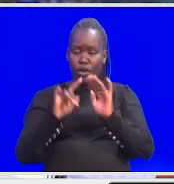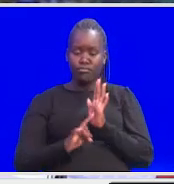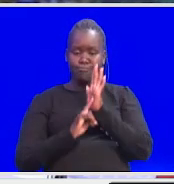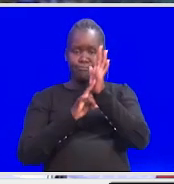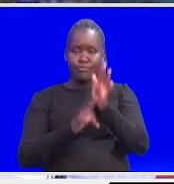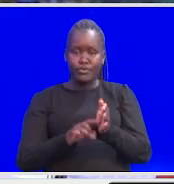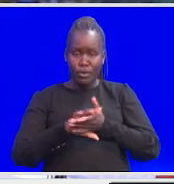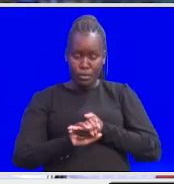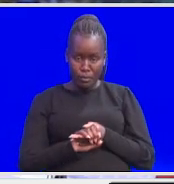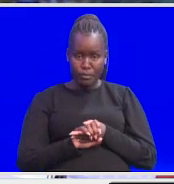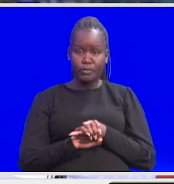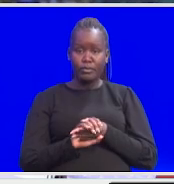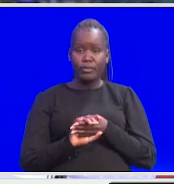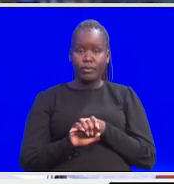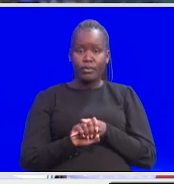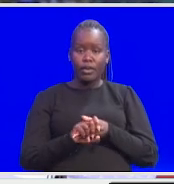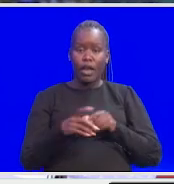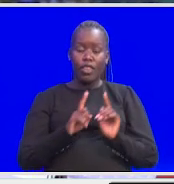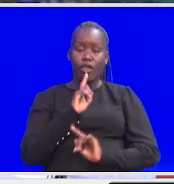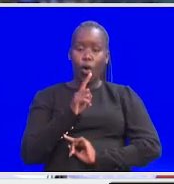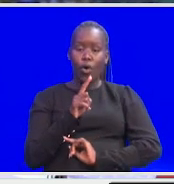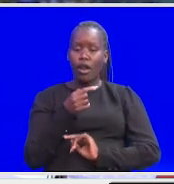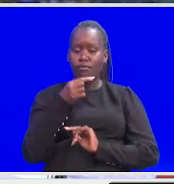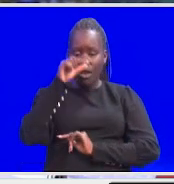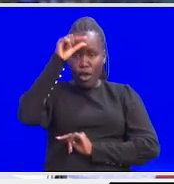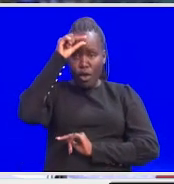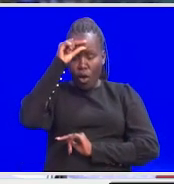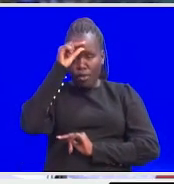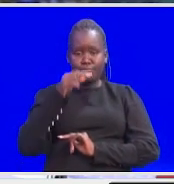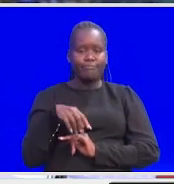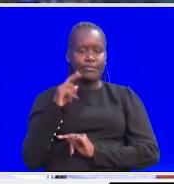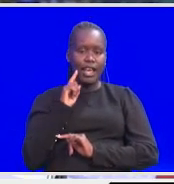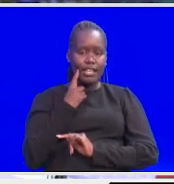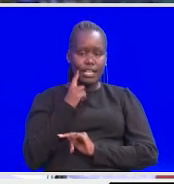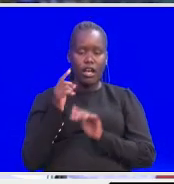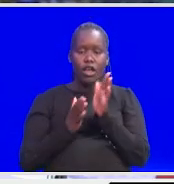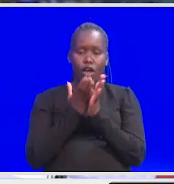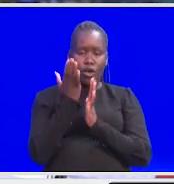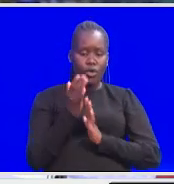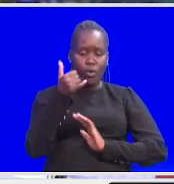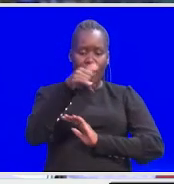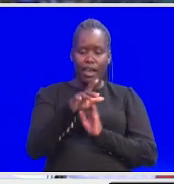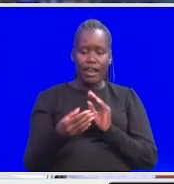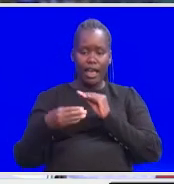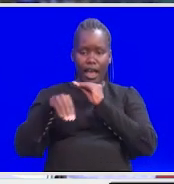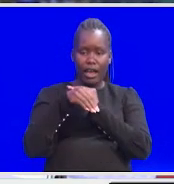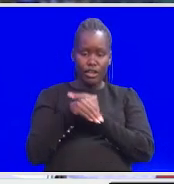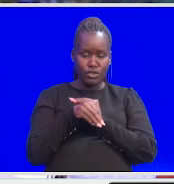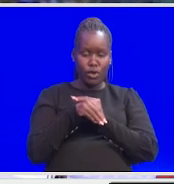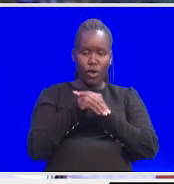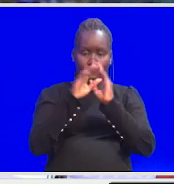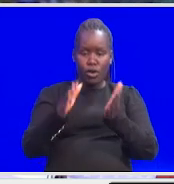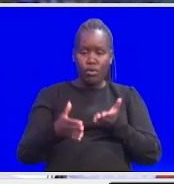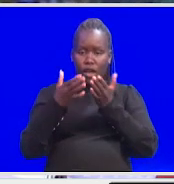the road, shall we? Despite the order by Governor Johnson Sakaja to redirect any additional trucks ferrying produce